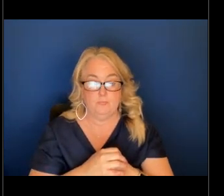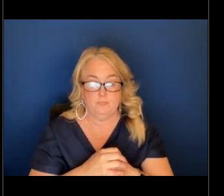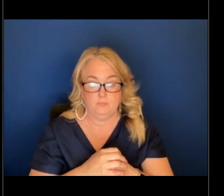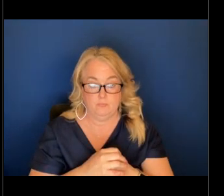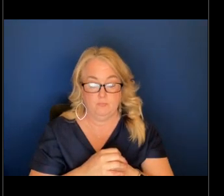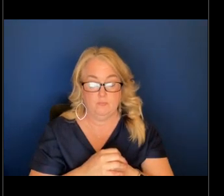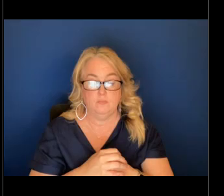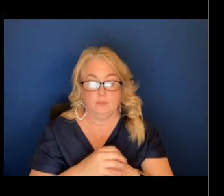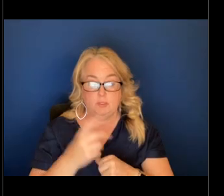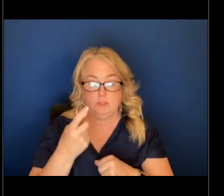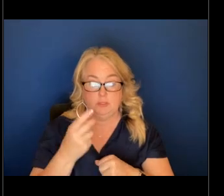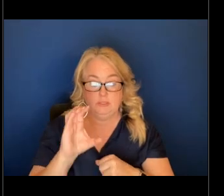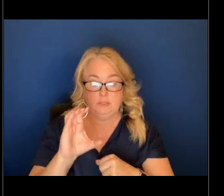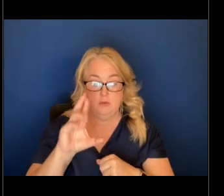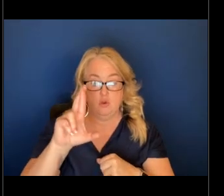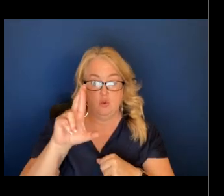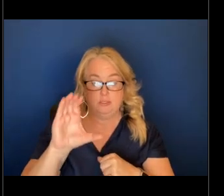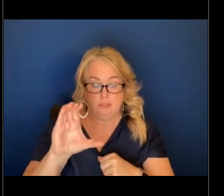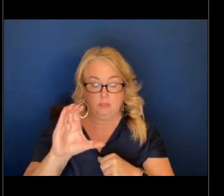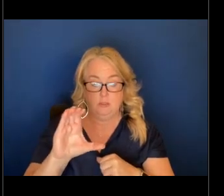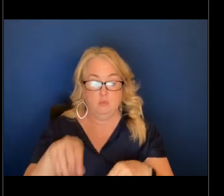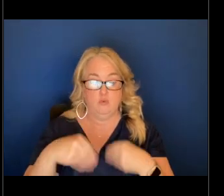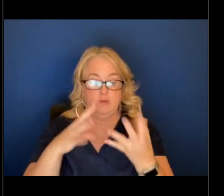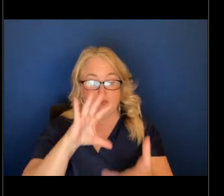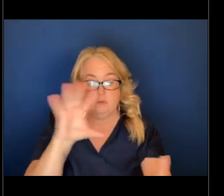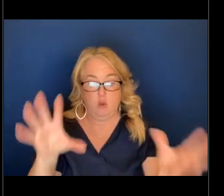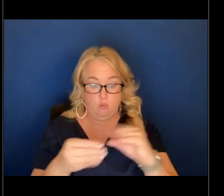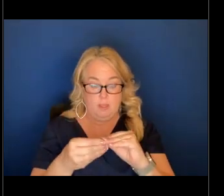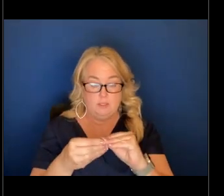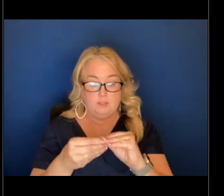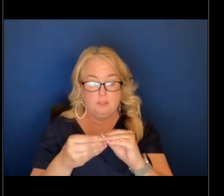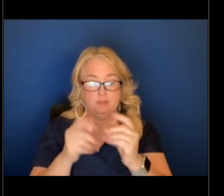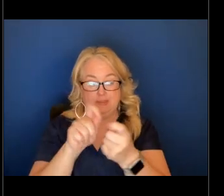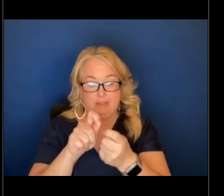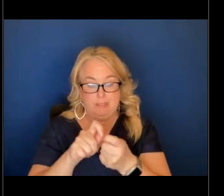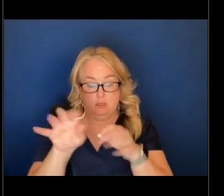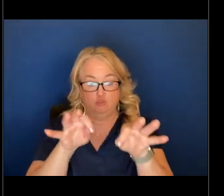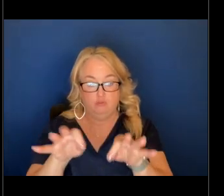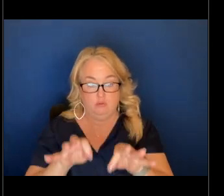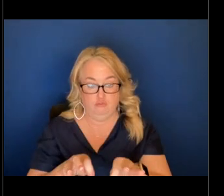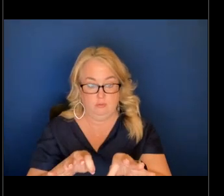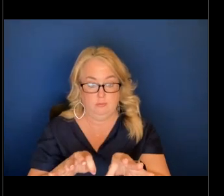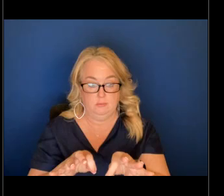The DCRC provides comprehensive and detailed instructions,